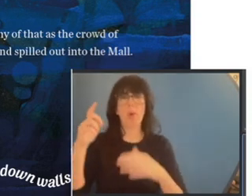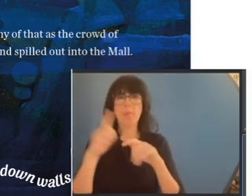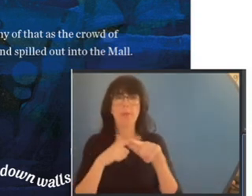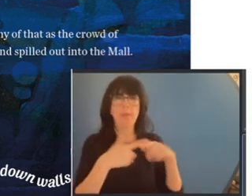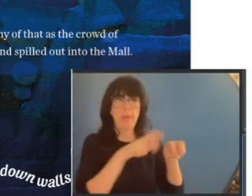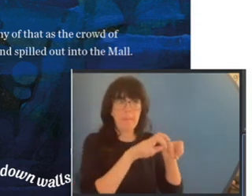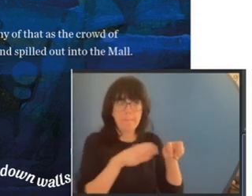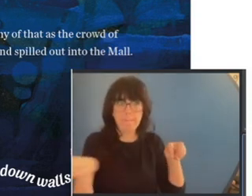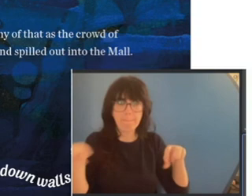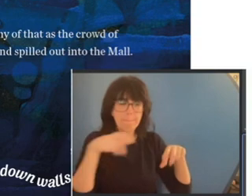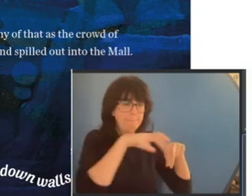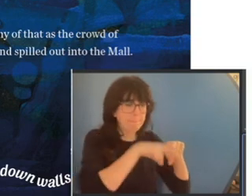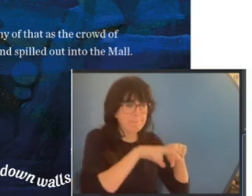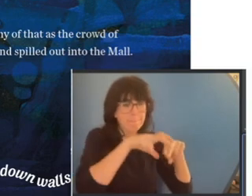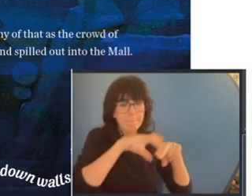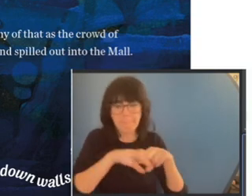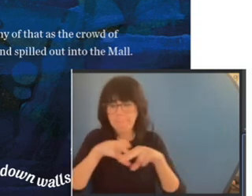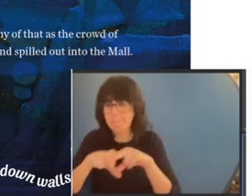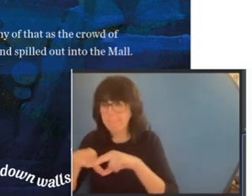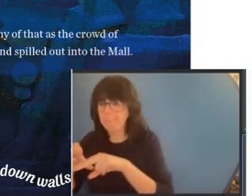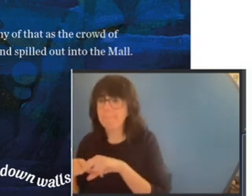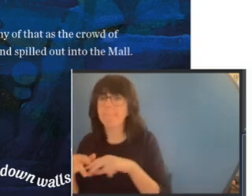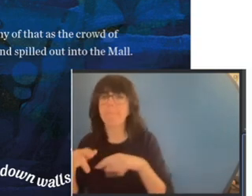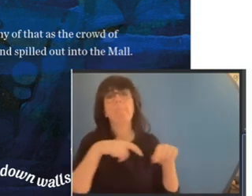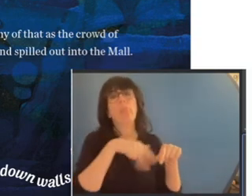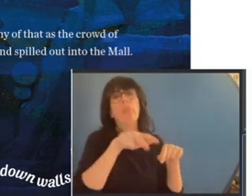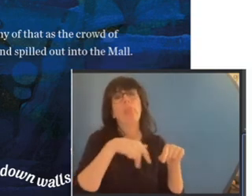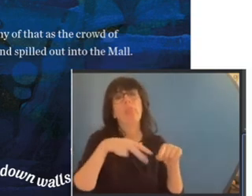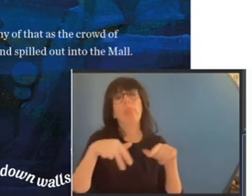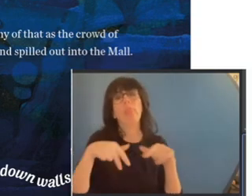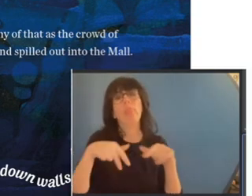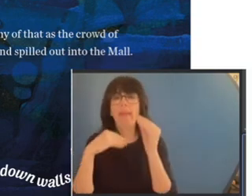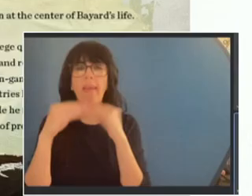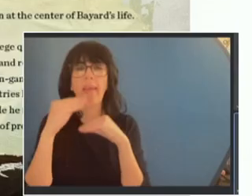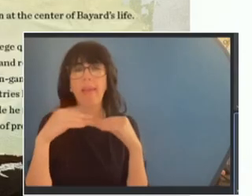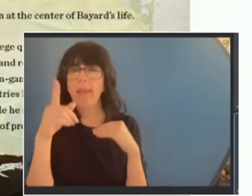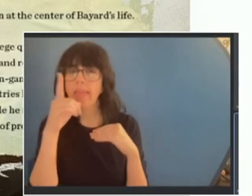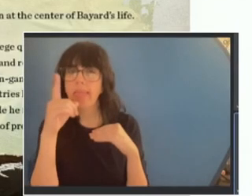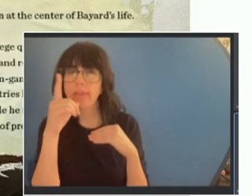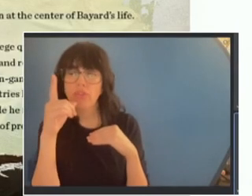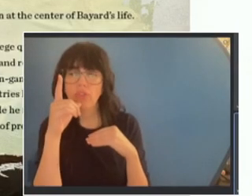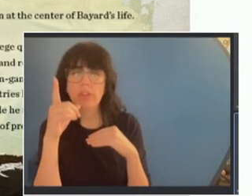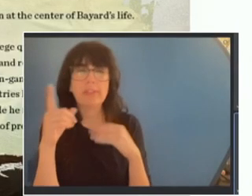People munched on box lunches. Next slide, please.